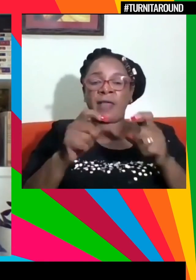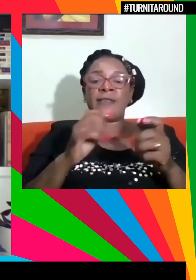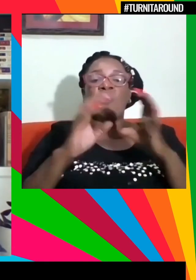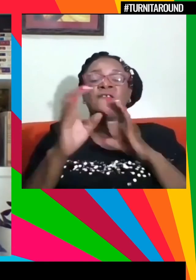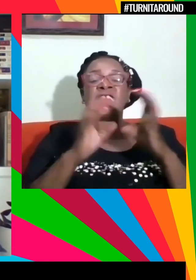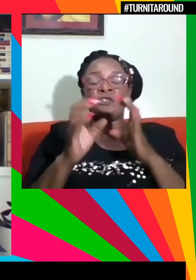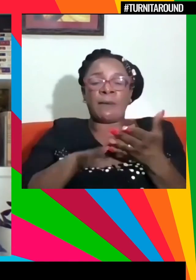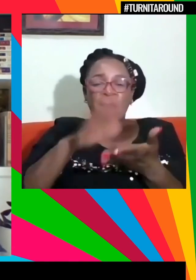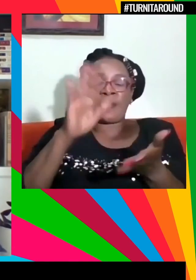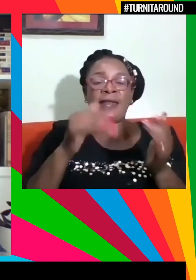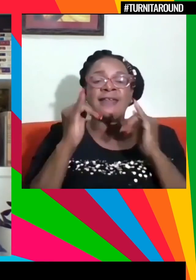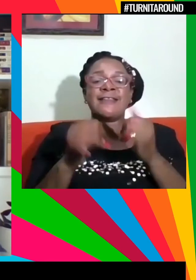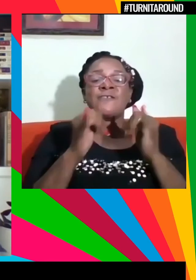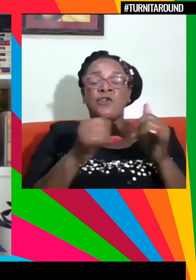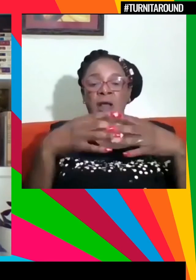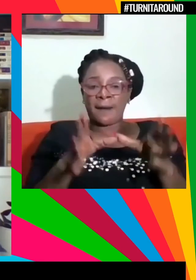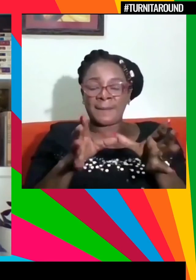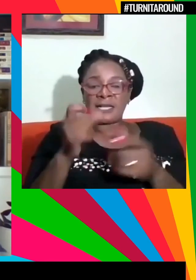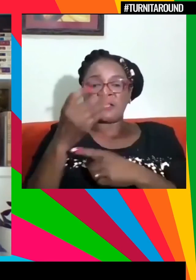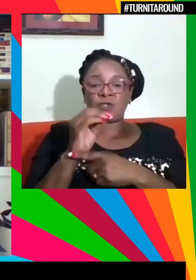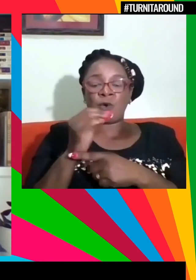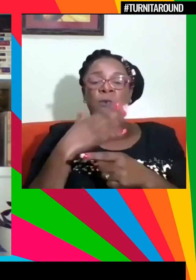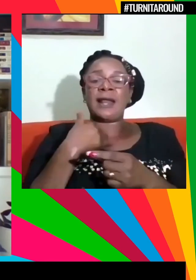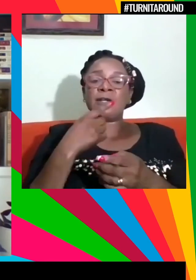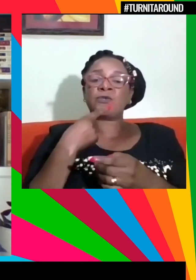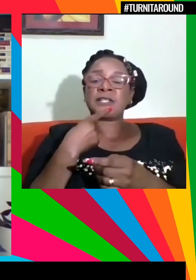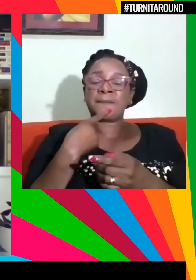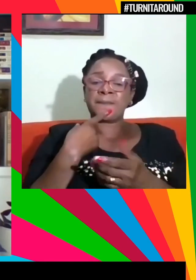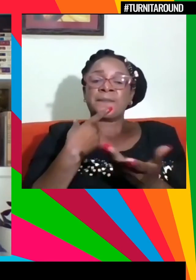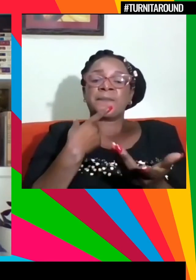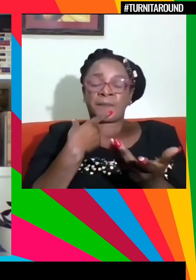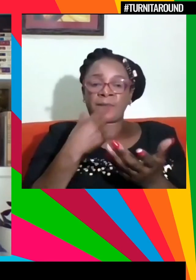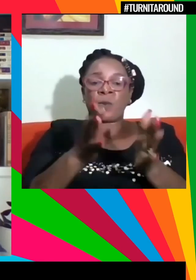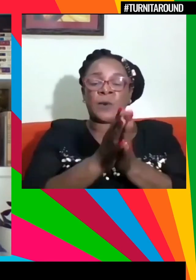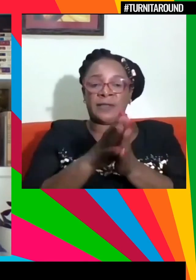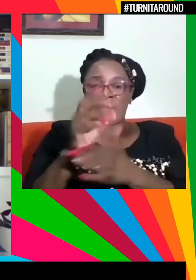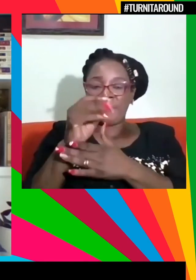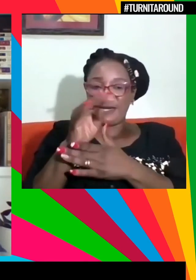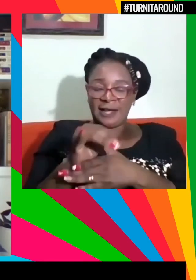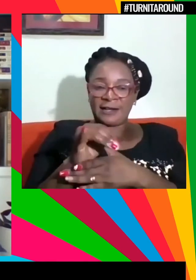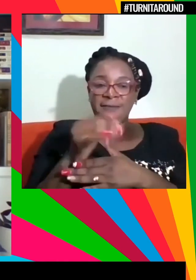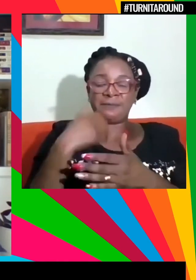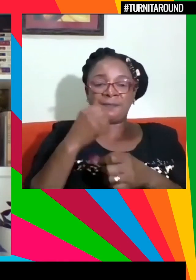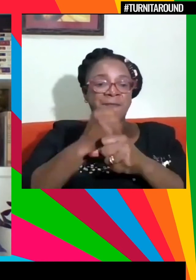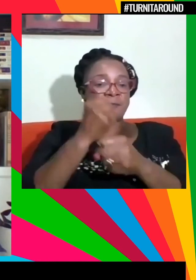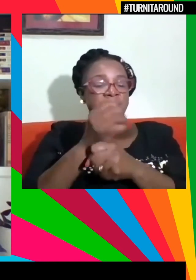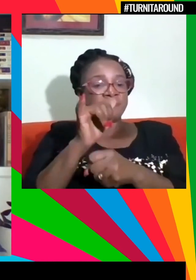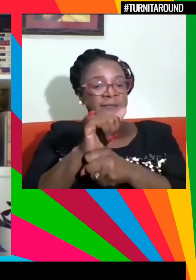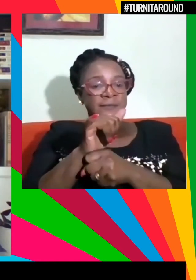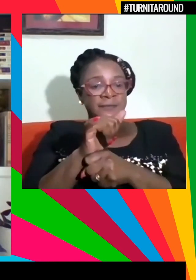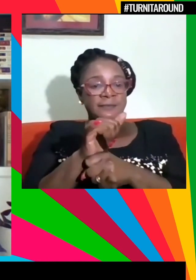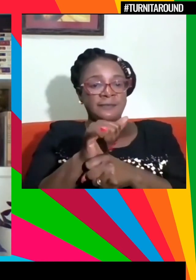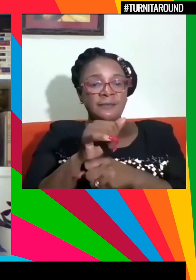an individual company. And so, you know, it's nice to sit at the table with Herman Miller as well. I do find we're also in the same conversation